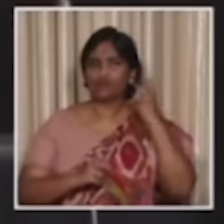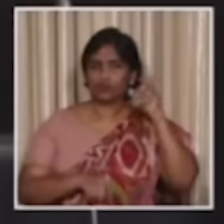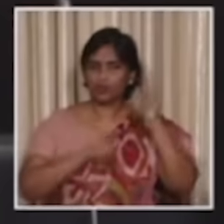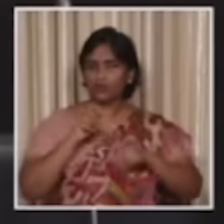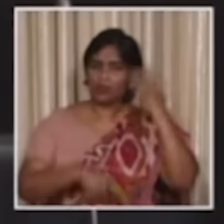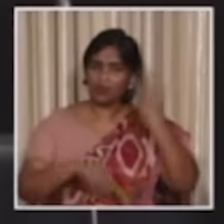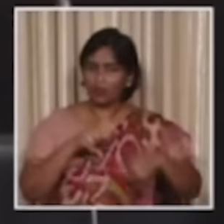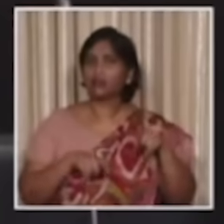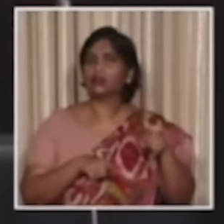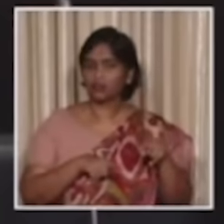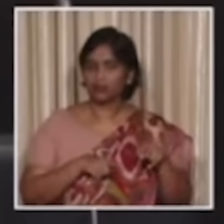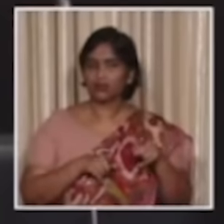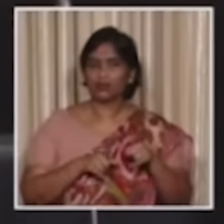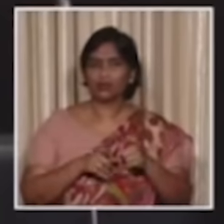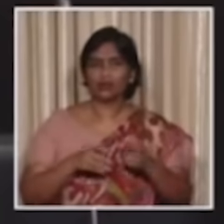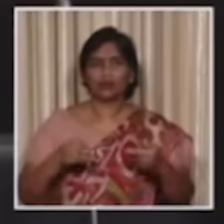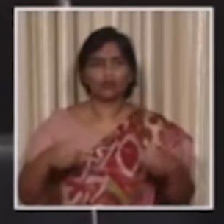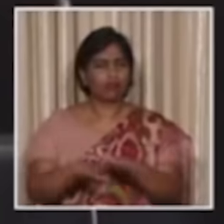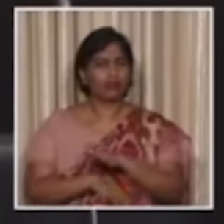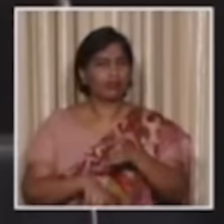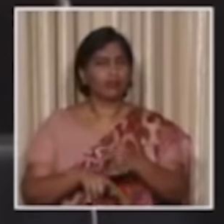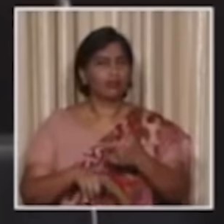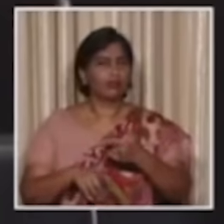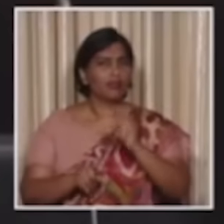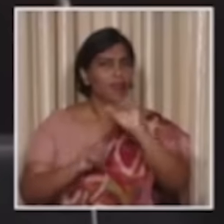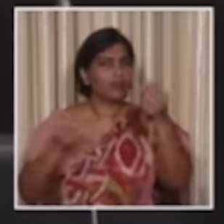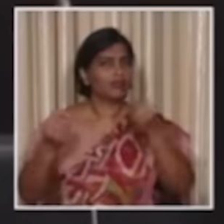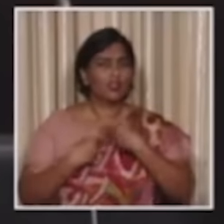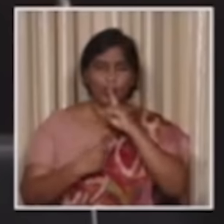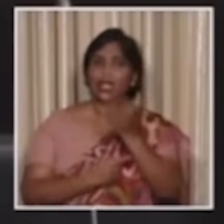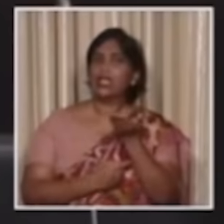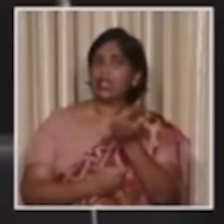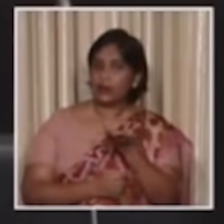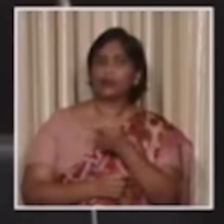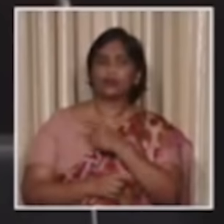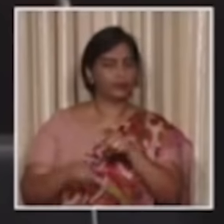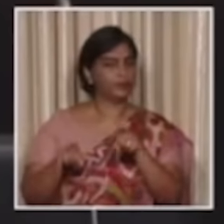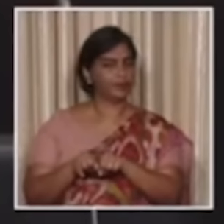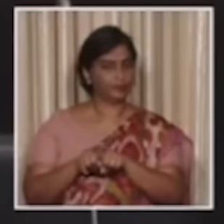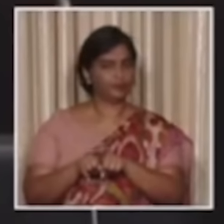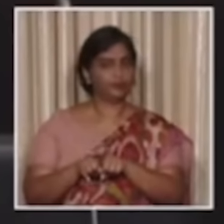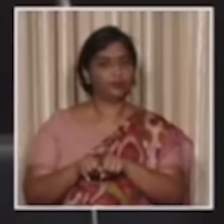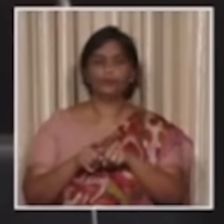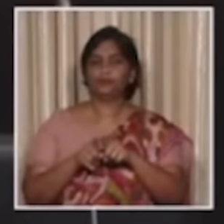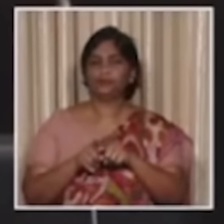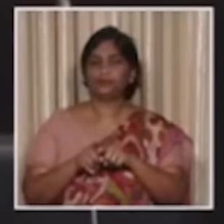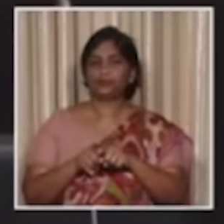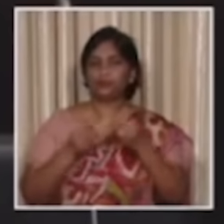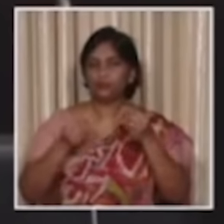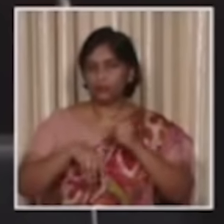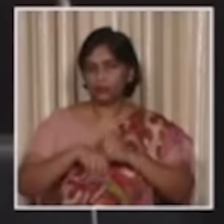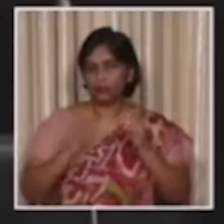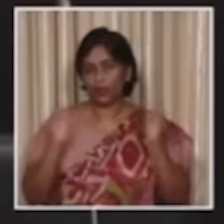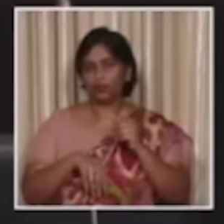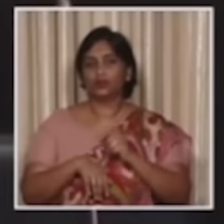cremated? We need the details. We have asked for you, asked that. Quite apart from that, now mama then eat kal ette kam tam sulu kala